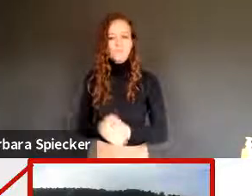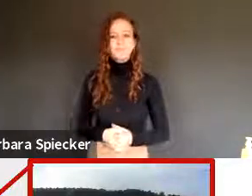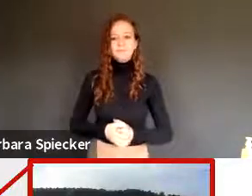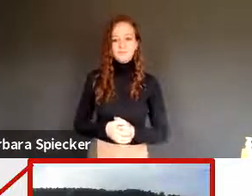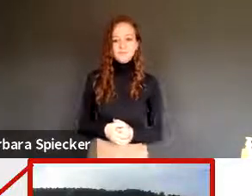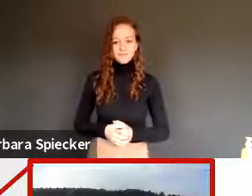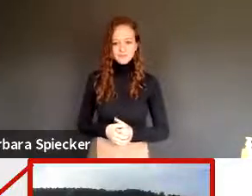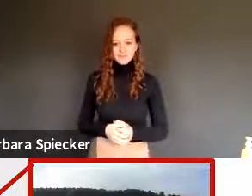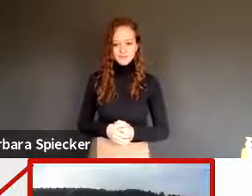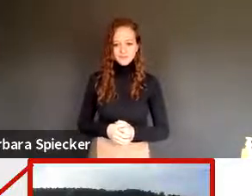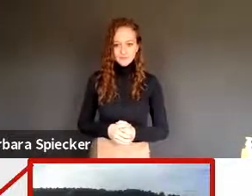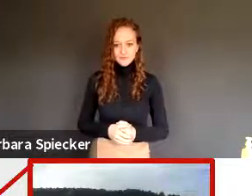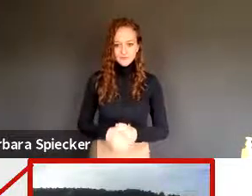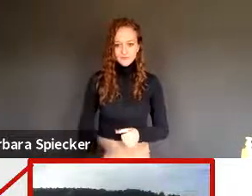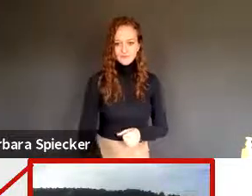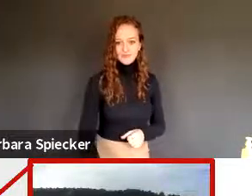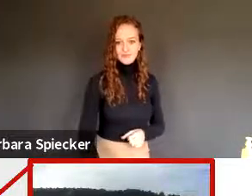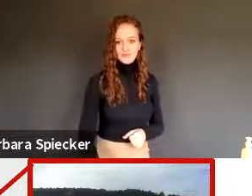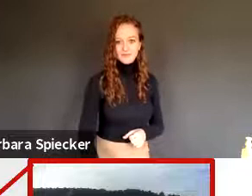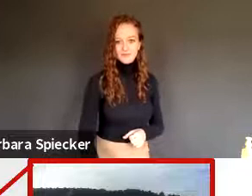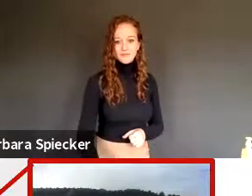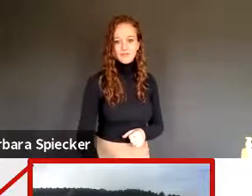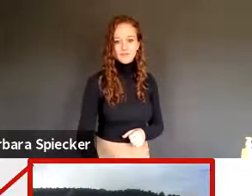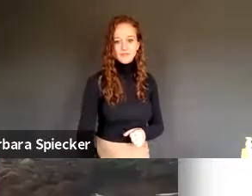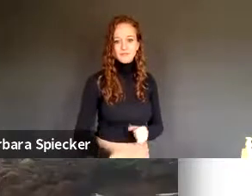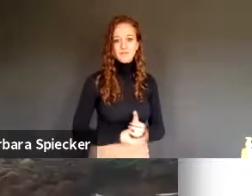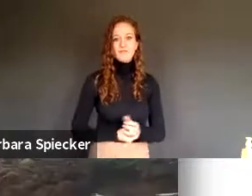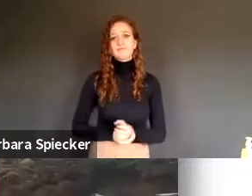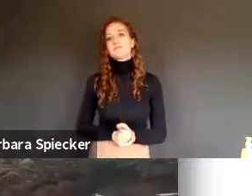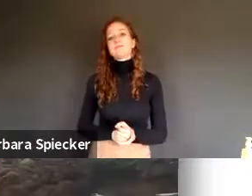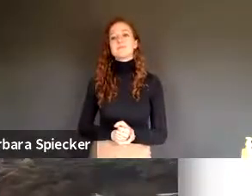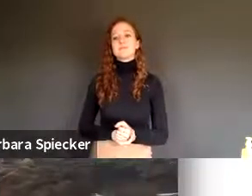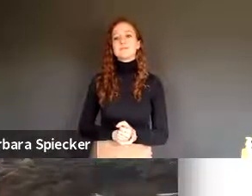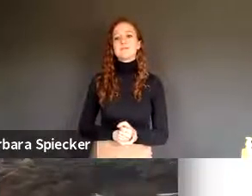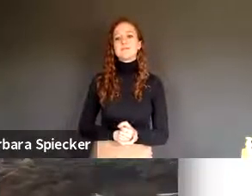more intermittent upwelling and southern Oregon having more persistent upwelling.